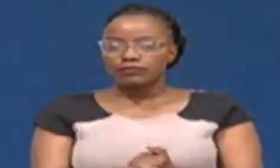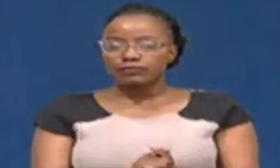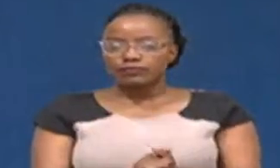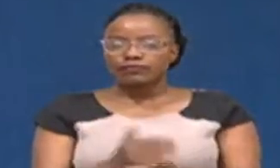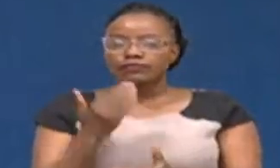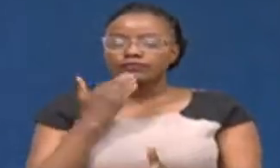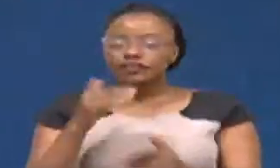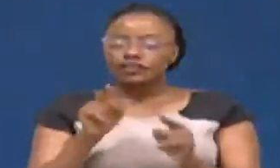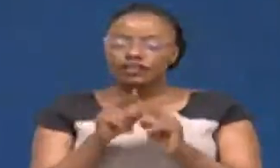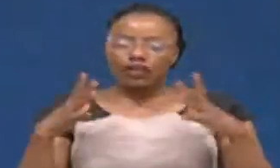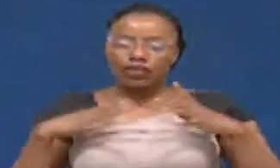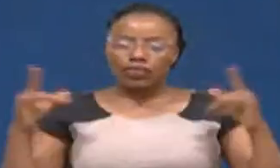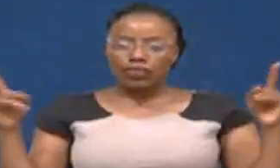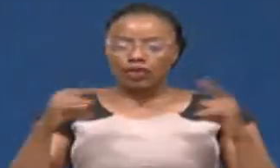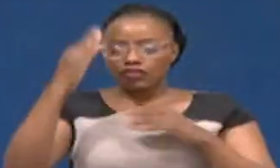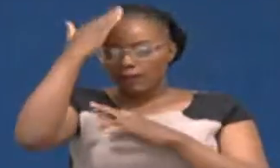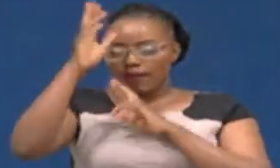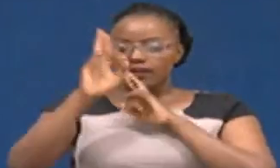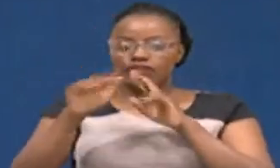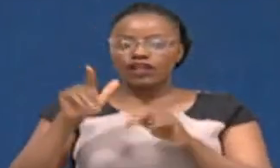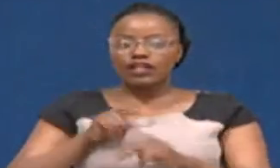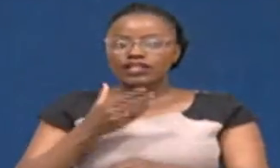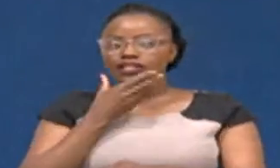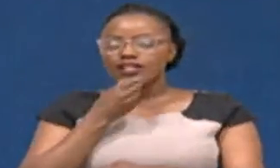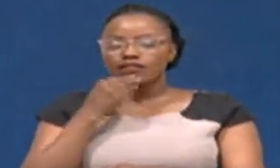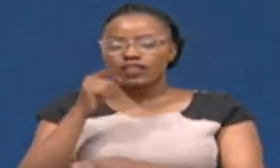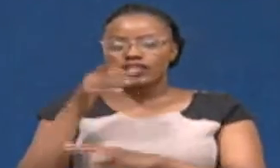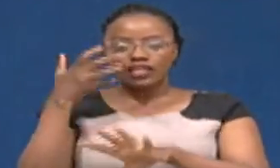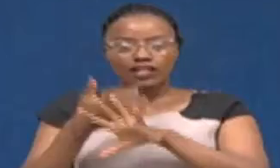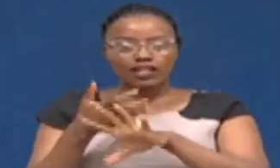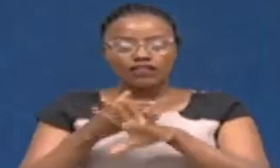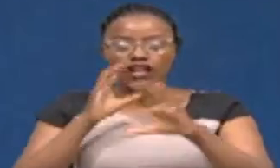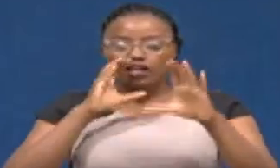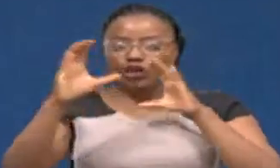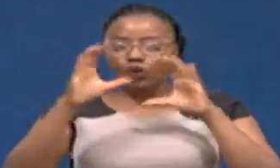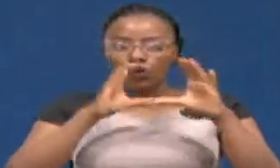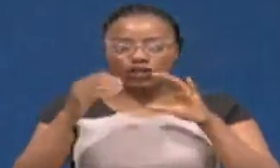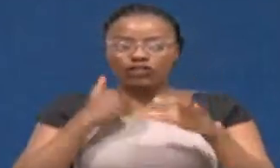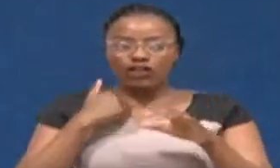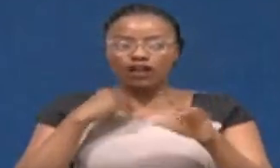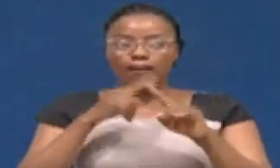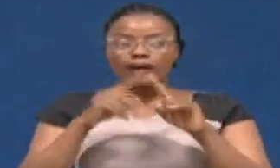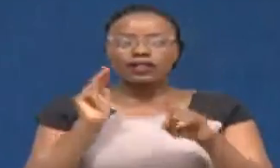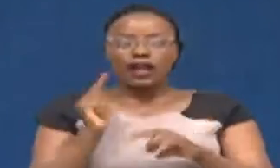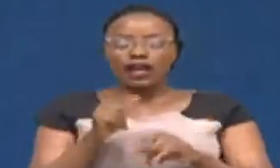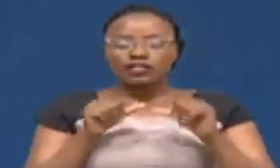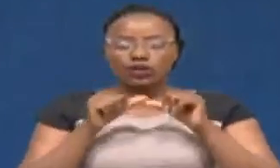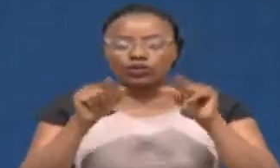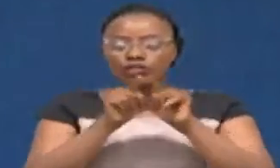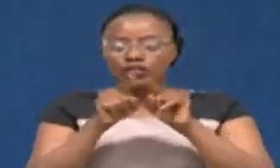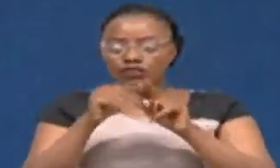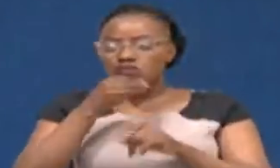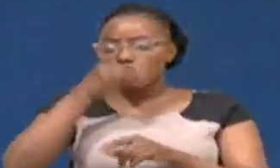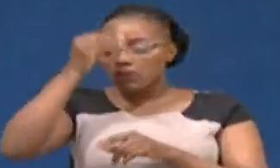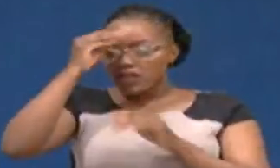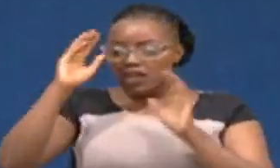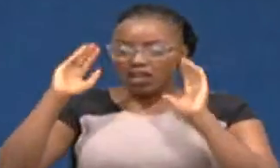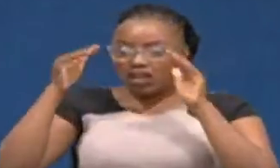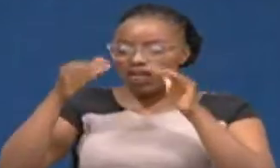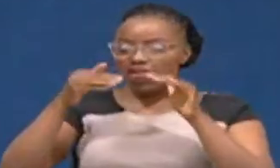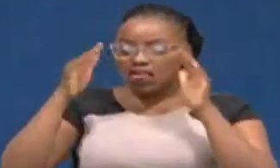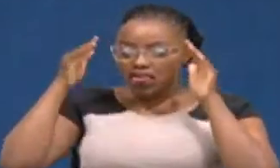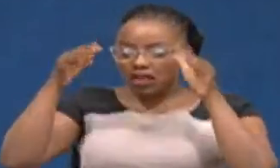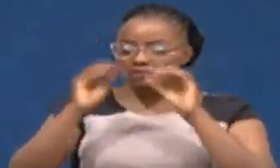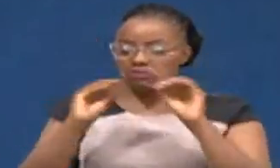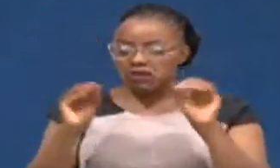Trevor. All right. I have to take a quick break here on the Monday Report. Ladies and gentlemen, this is a difficult conversation to have, but we cannot continue to bury our heads in the sand. We